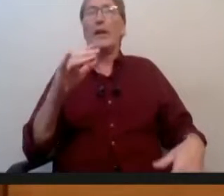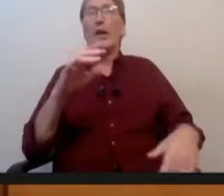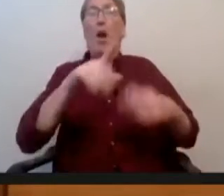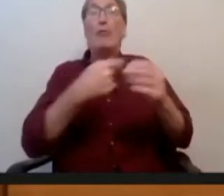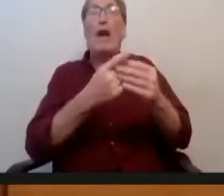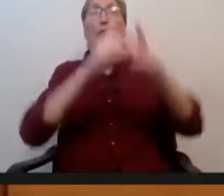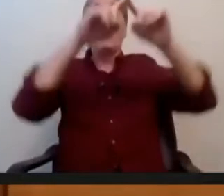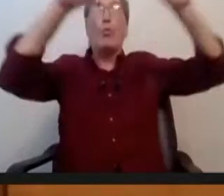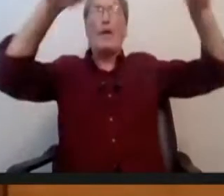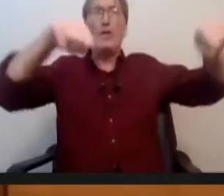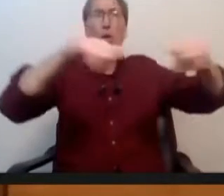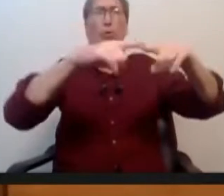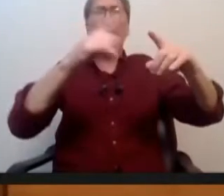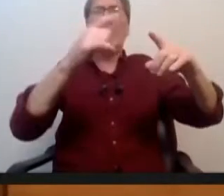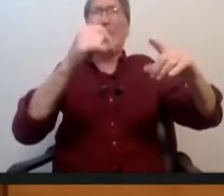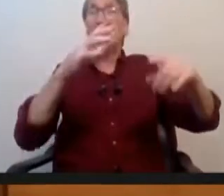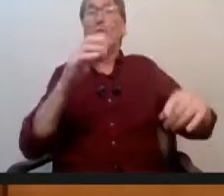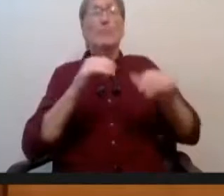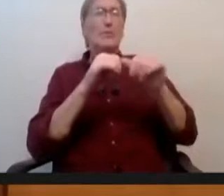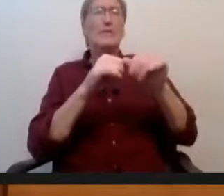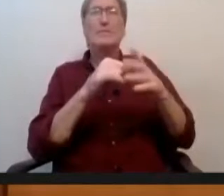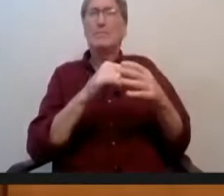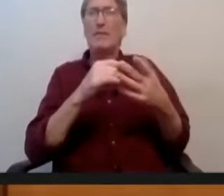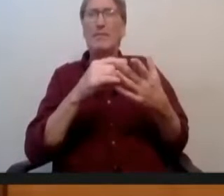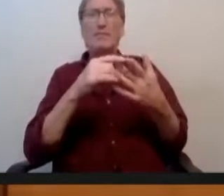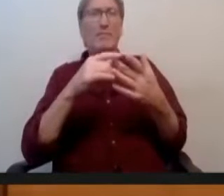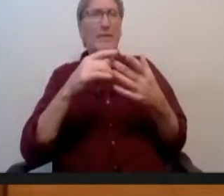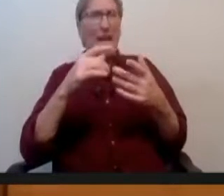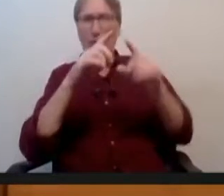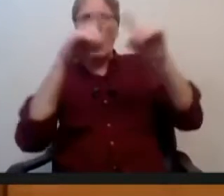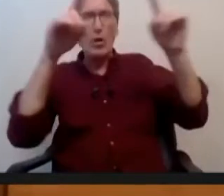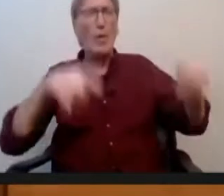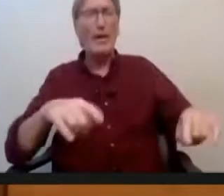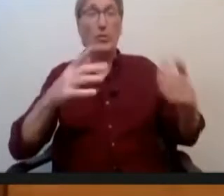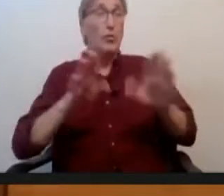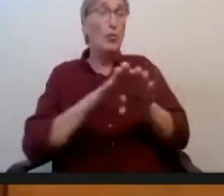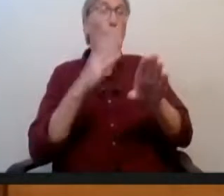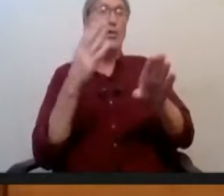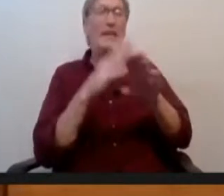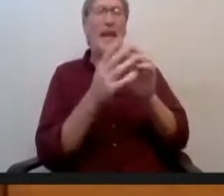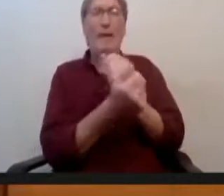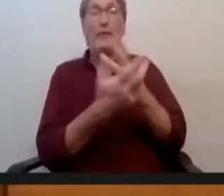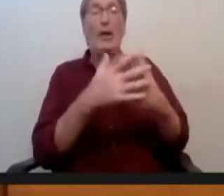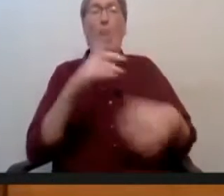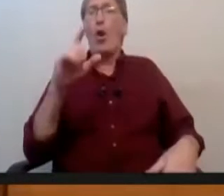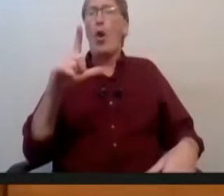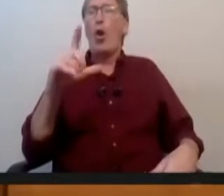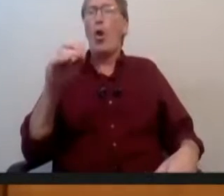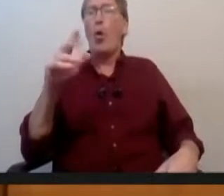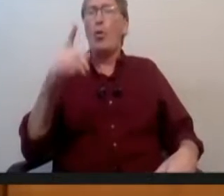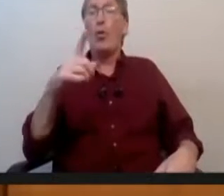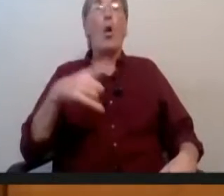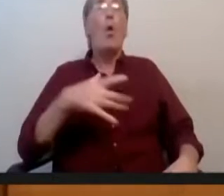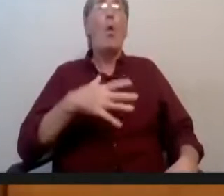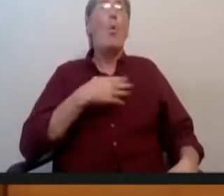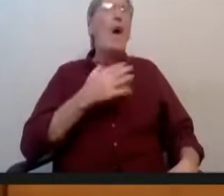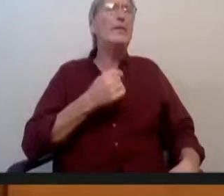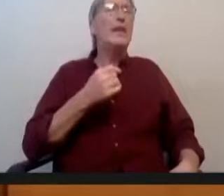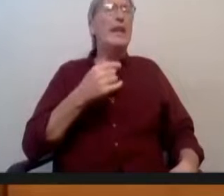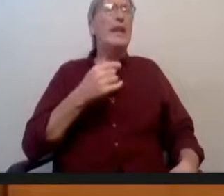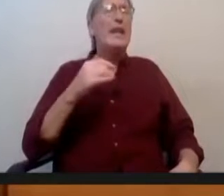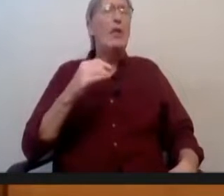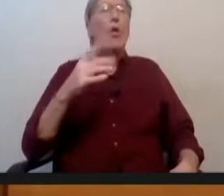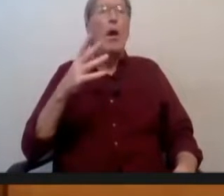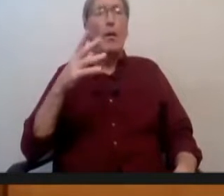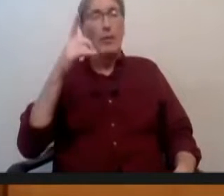bands, constant theme of arched fenestration and doorways, the use of localized white blonde brick, common to Pittsburgh and